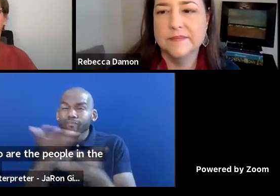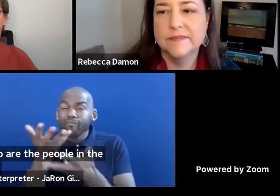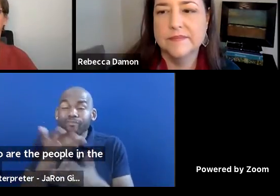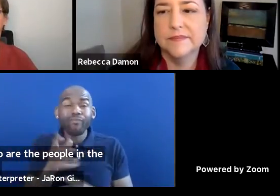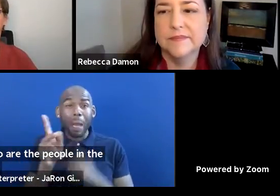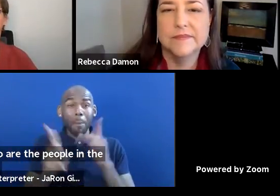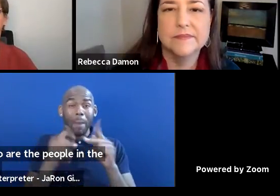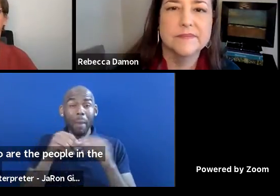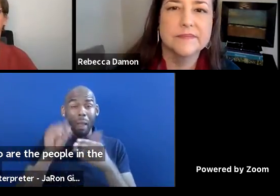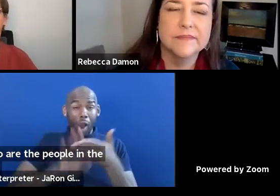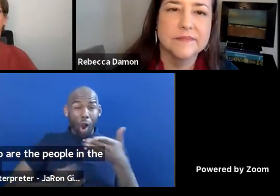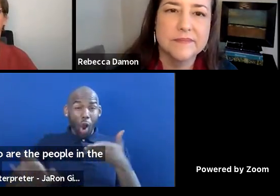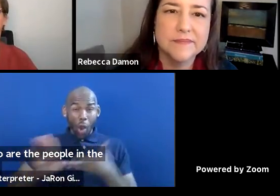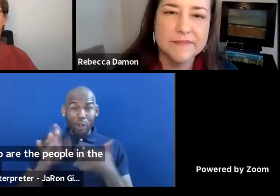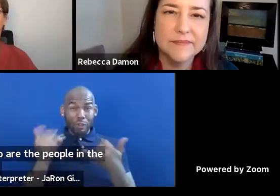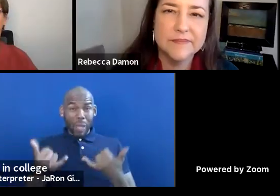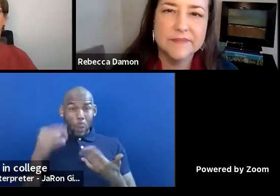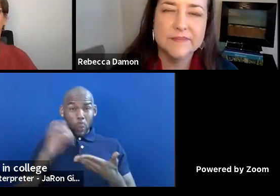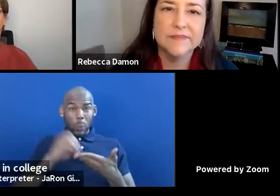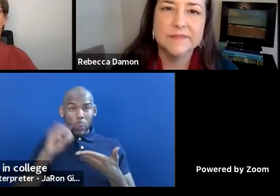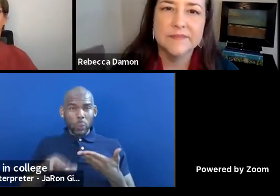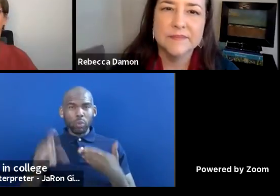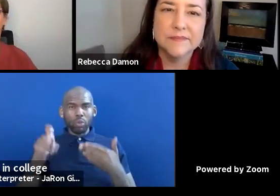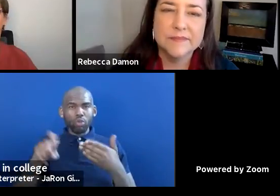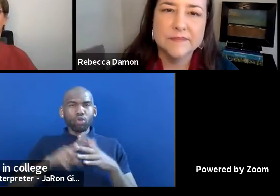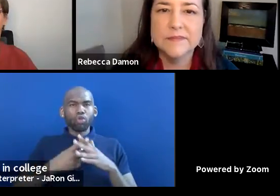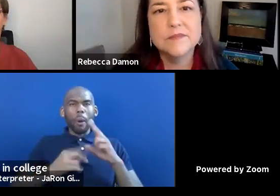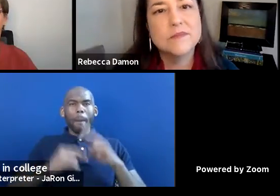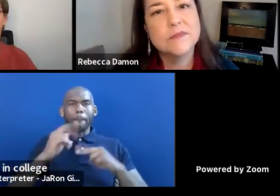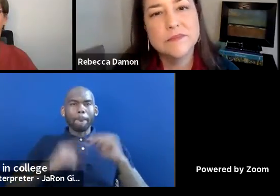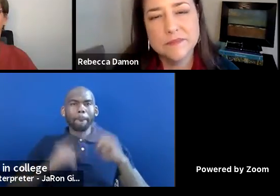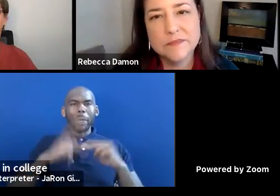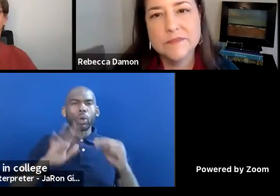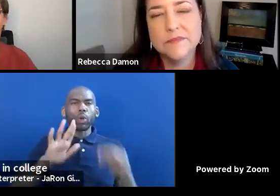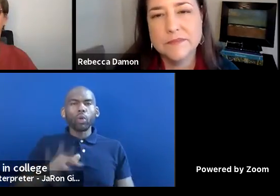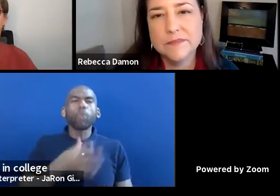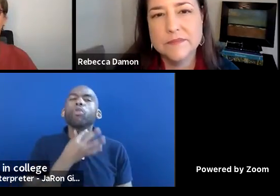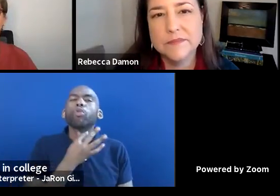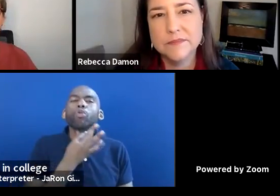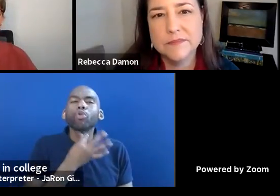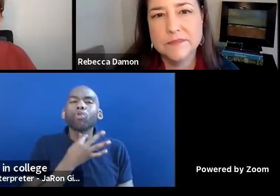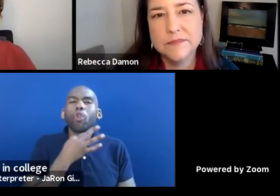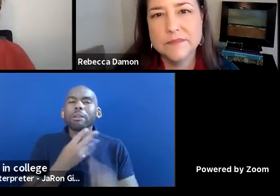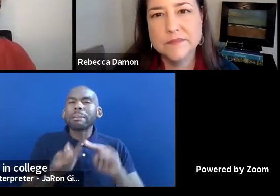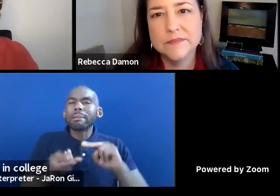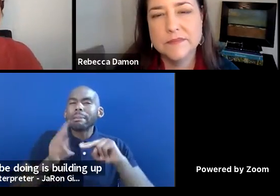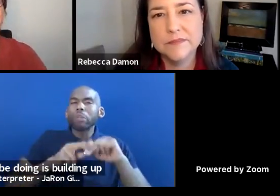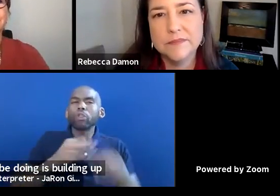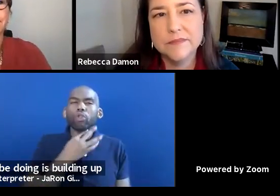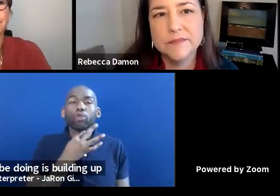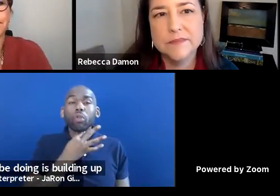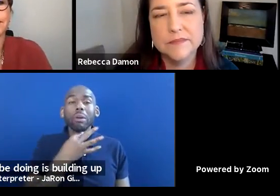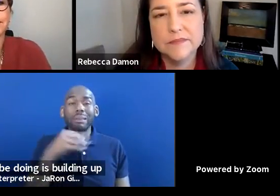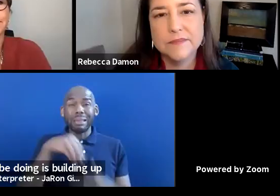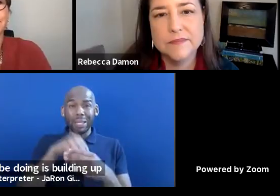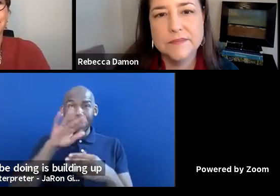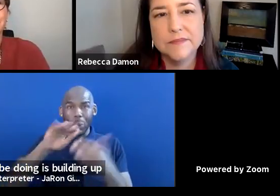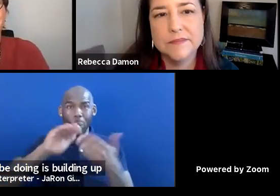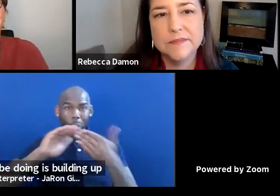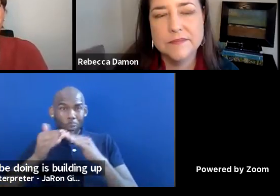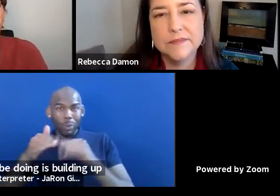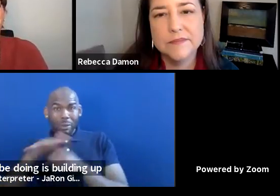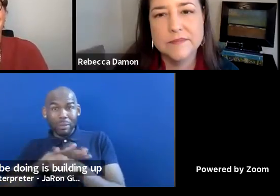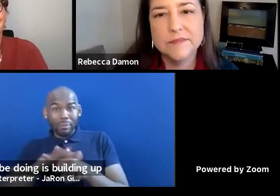be doing, is building up on that curiosity that's happening in your community. And finally,